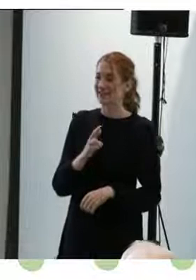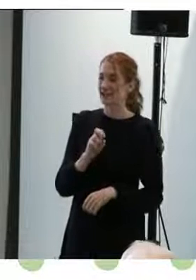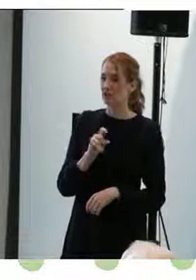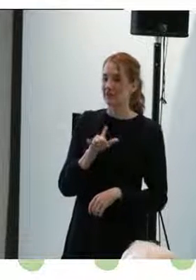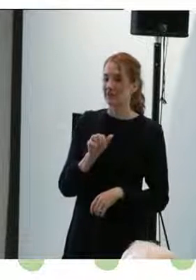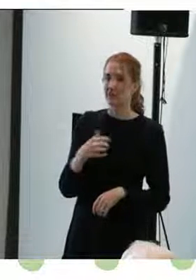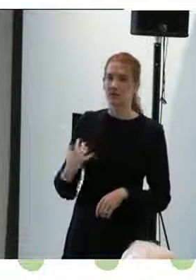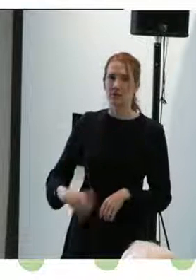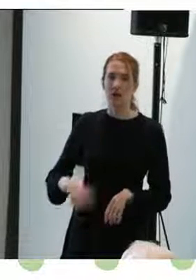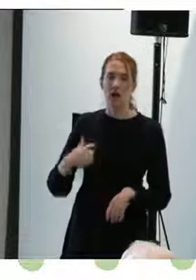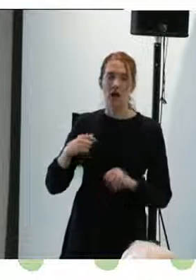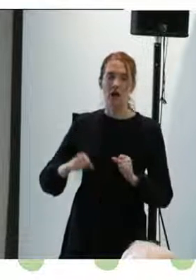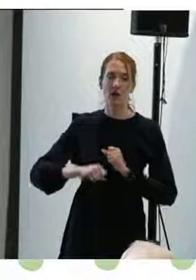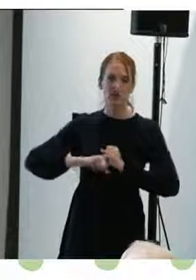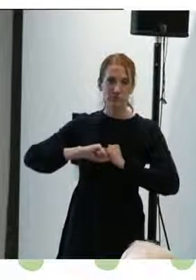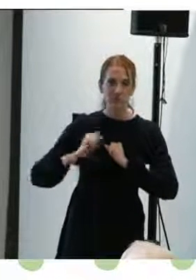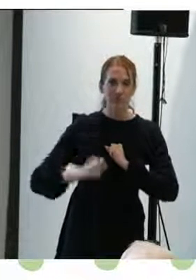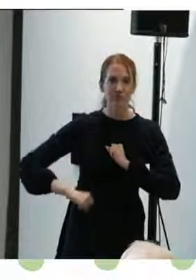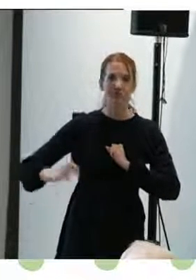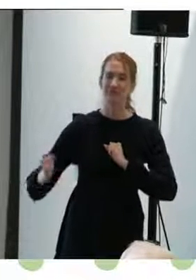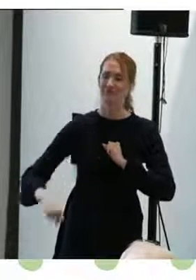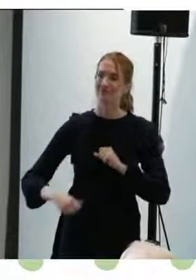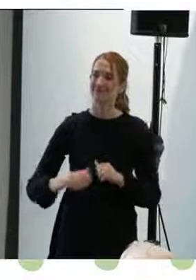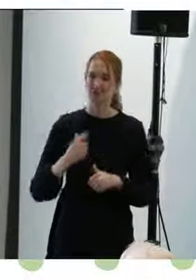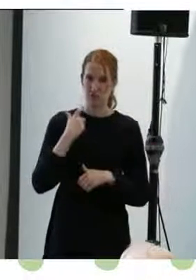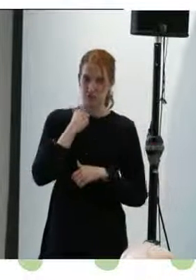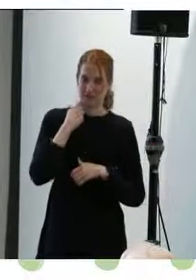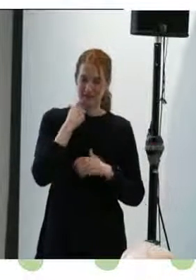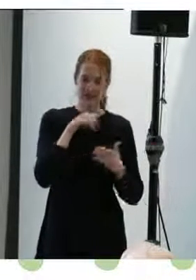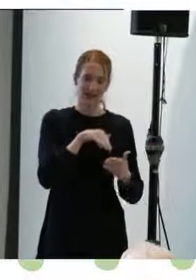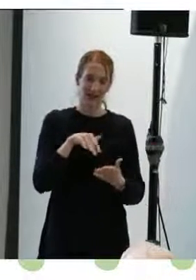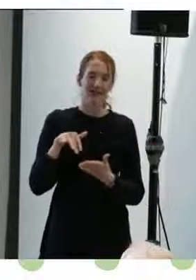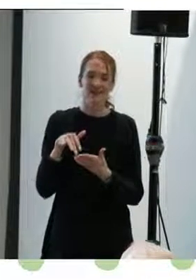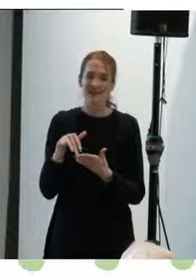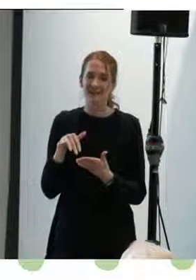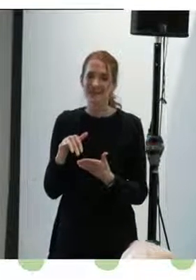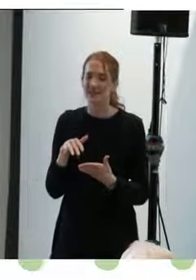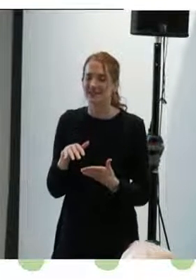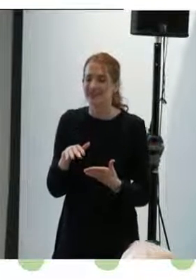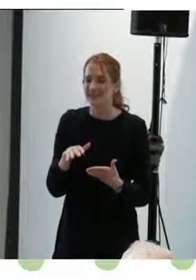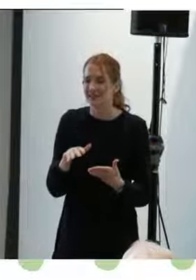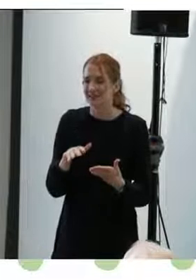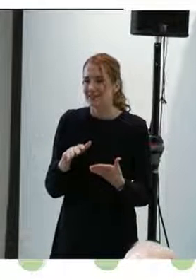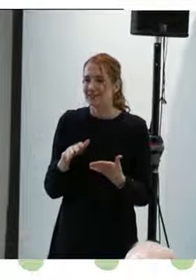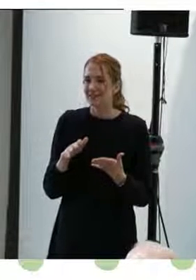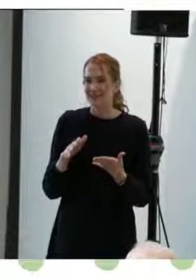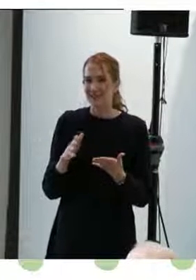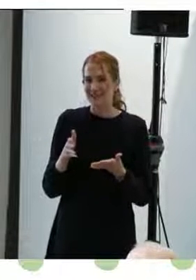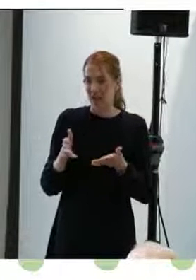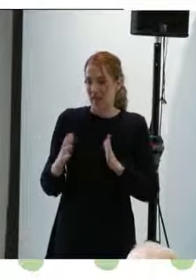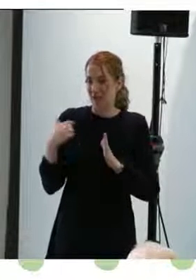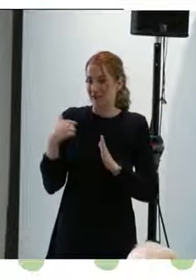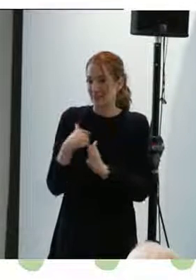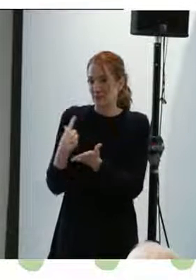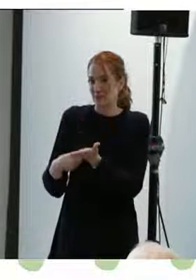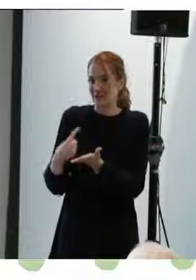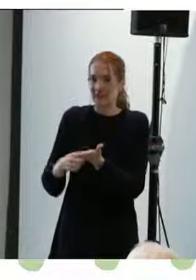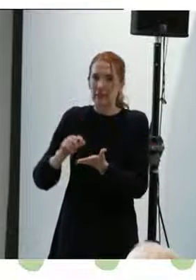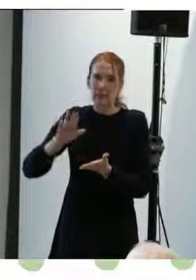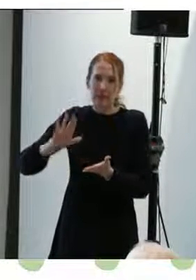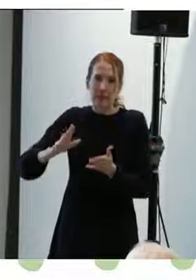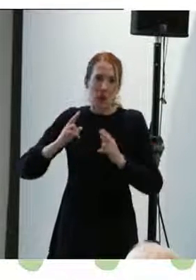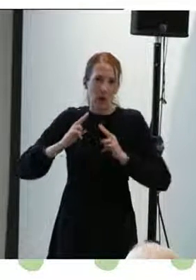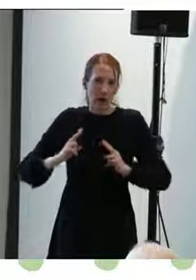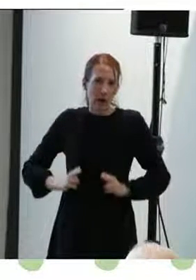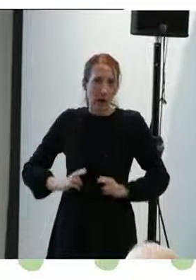time about this, so my most recent study is actually allows us to talk to people about their healthcare experiences, and